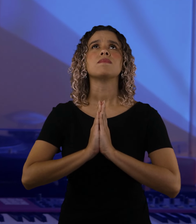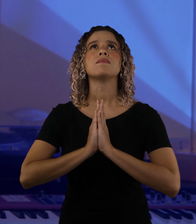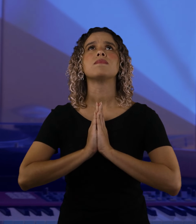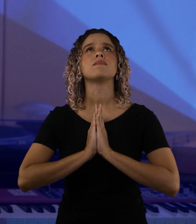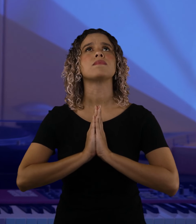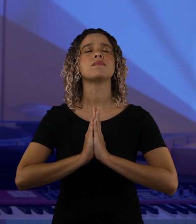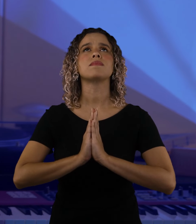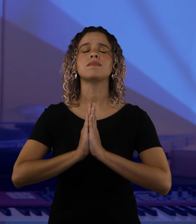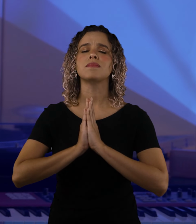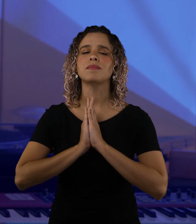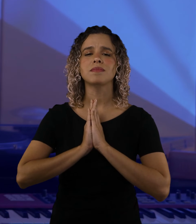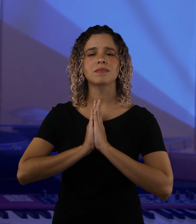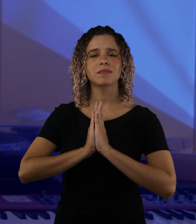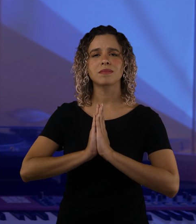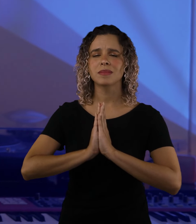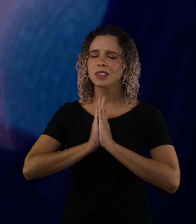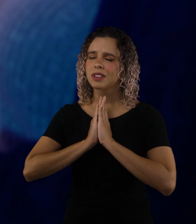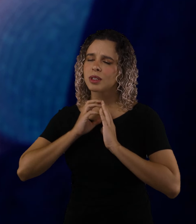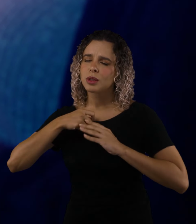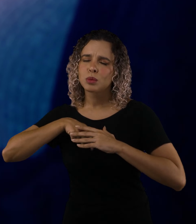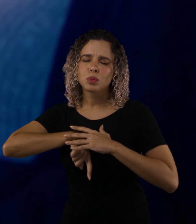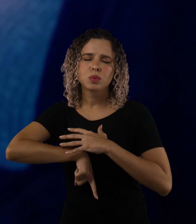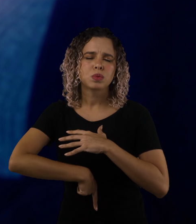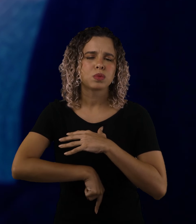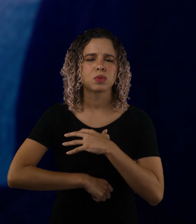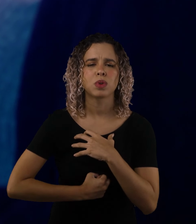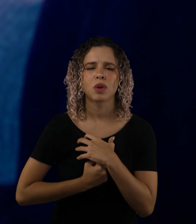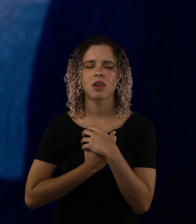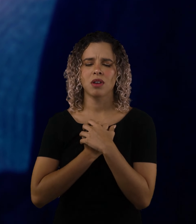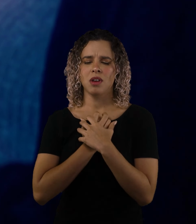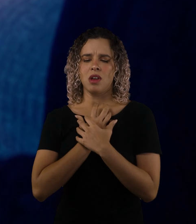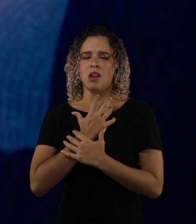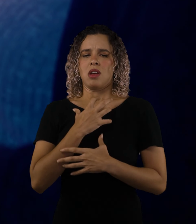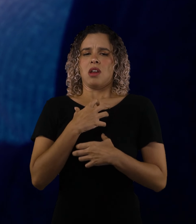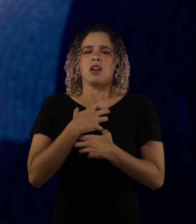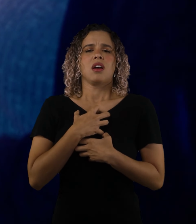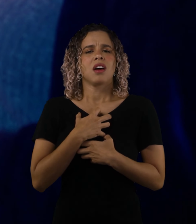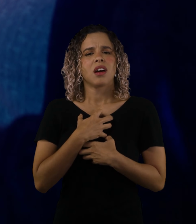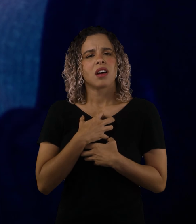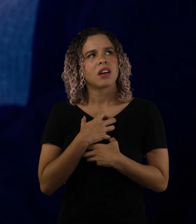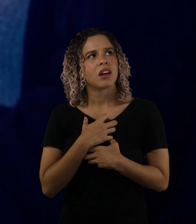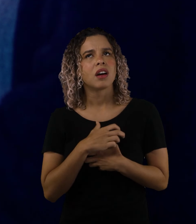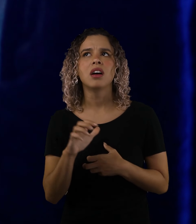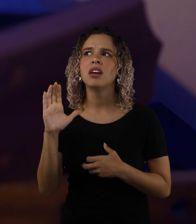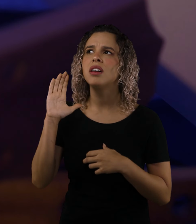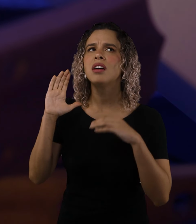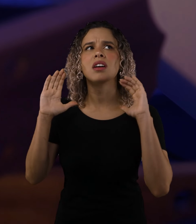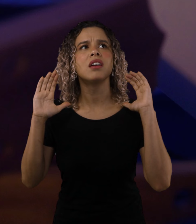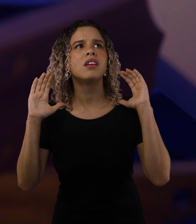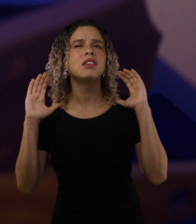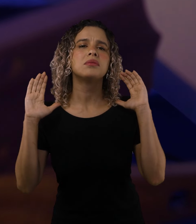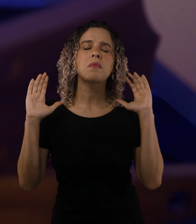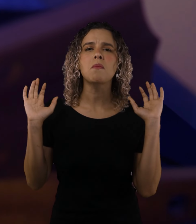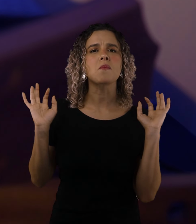o tampo de um deles. You came deep as any ocean, did something out